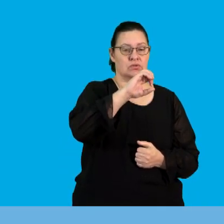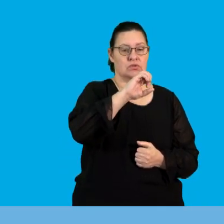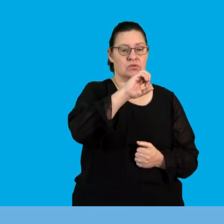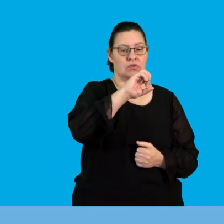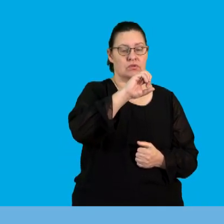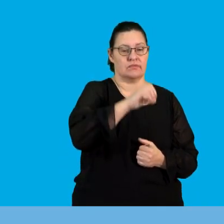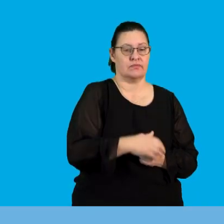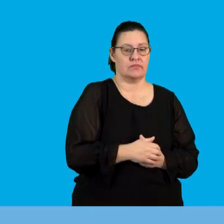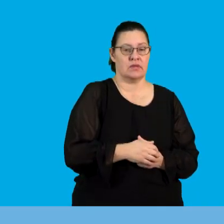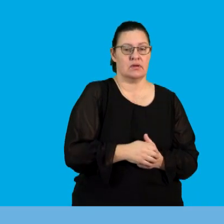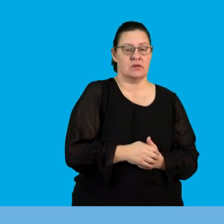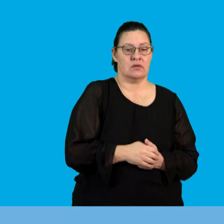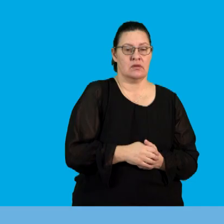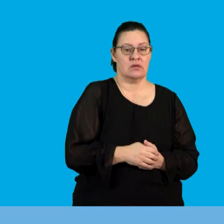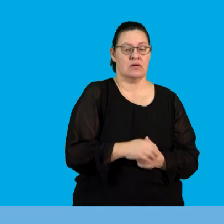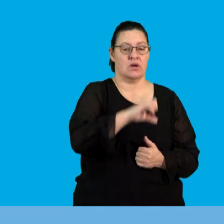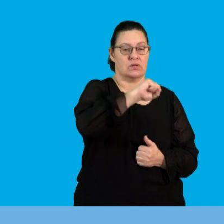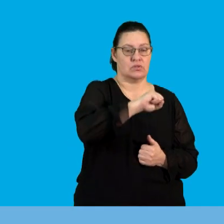sodium chloride.